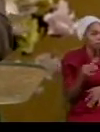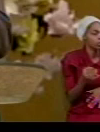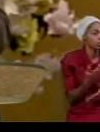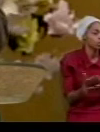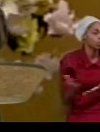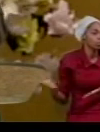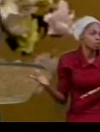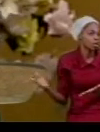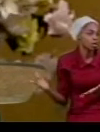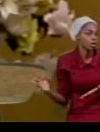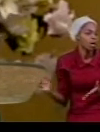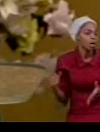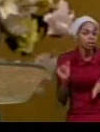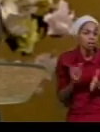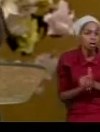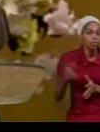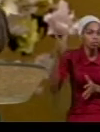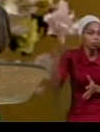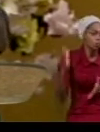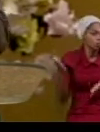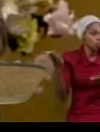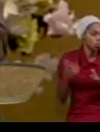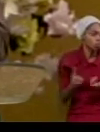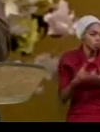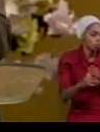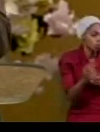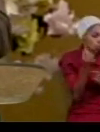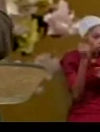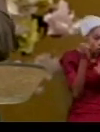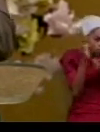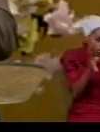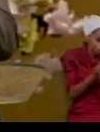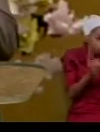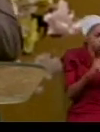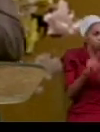to make the Jews ministers.